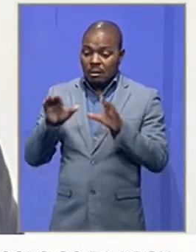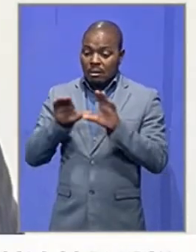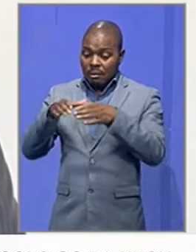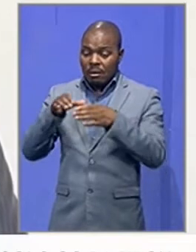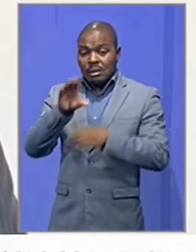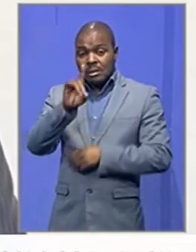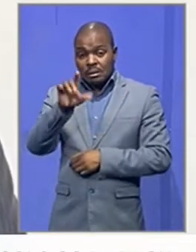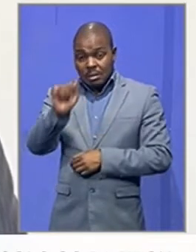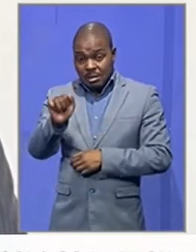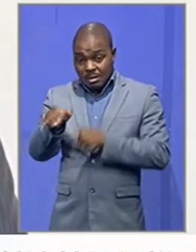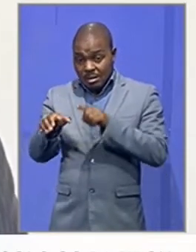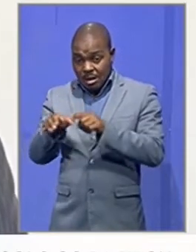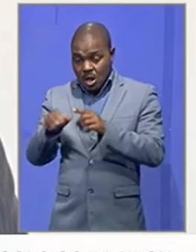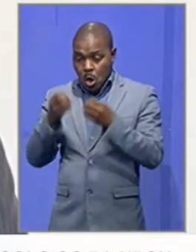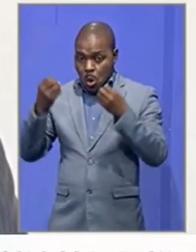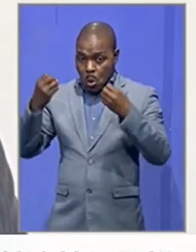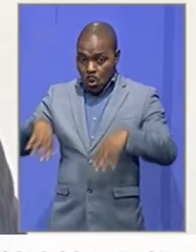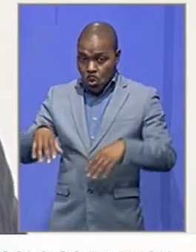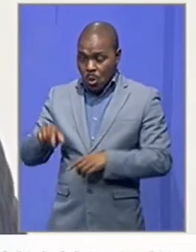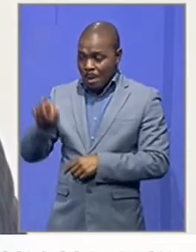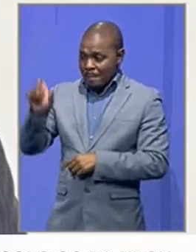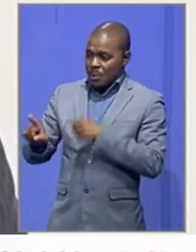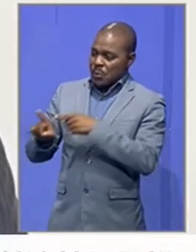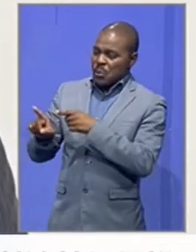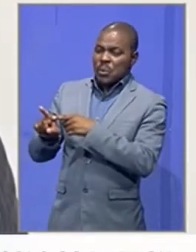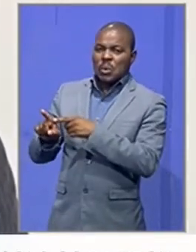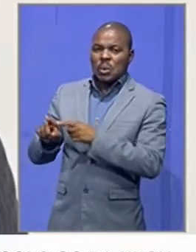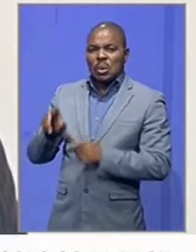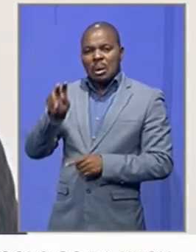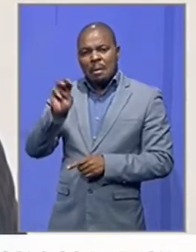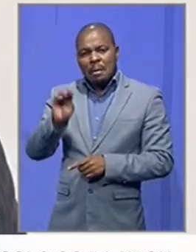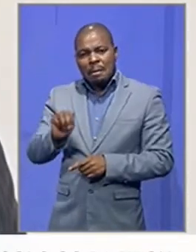lose the caliber of Mbali Ntuli.